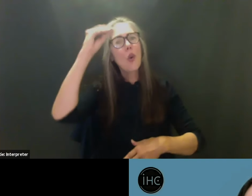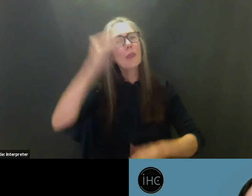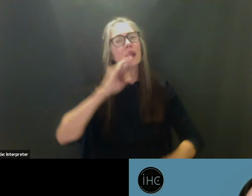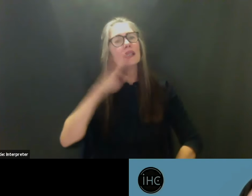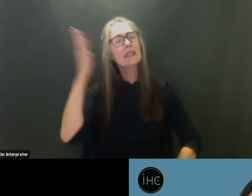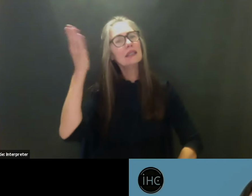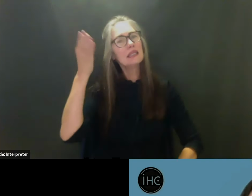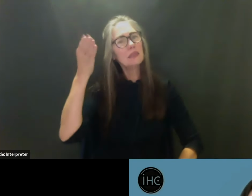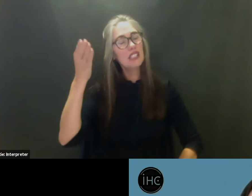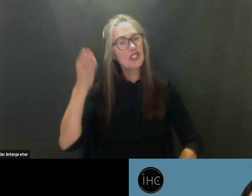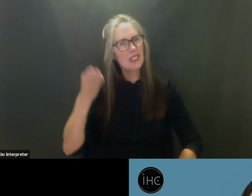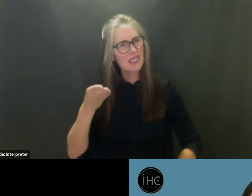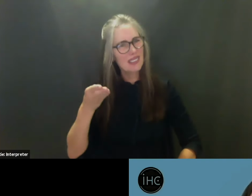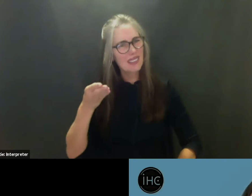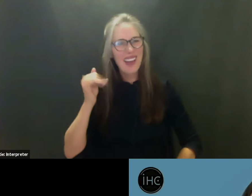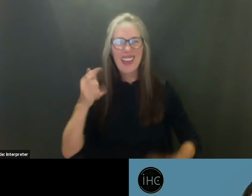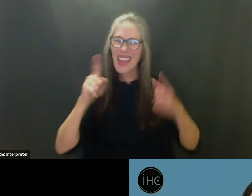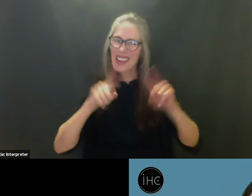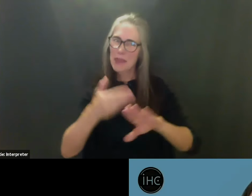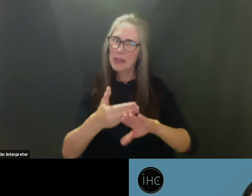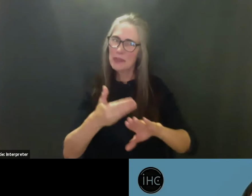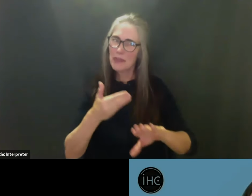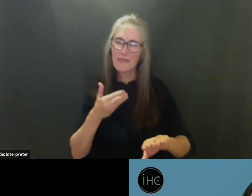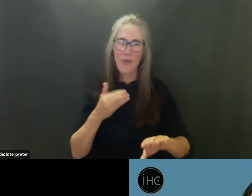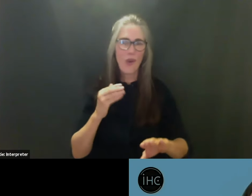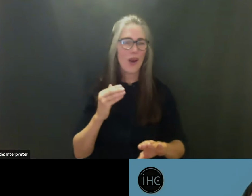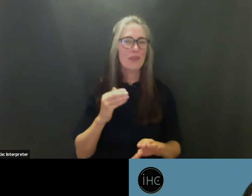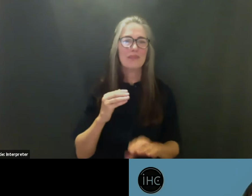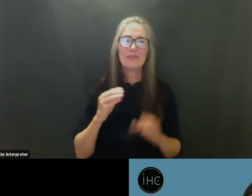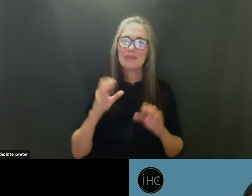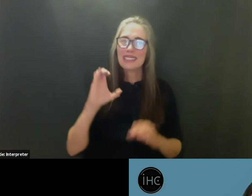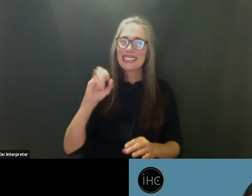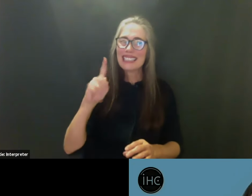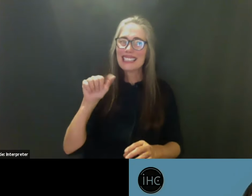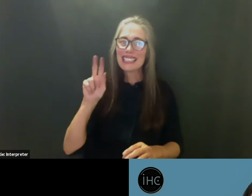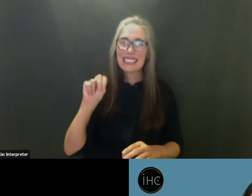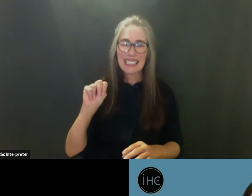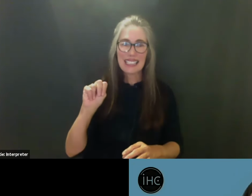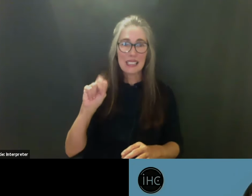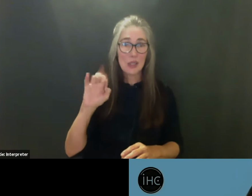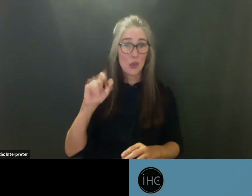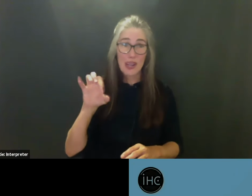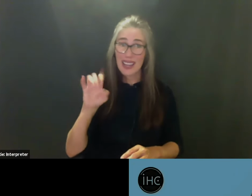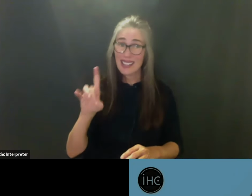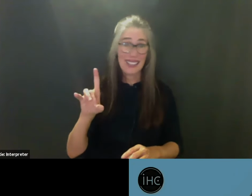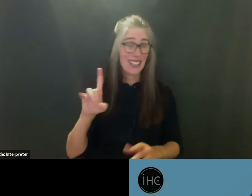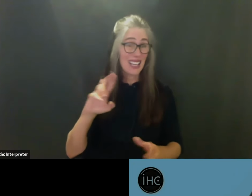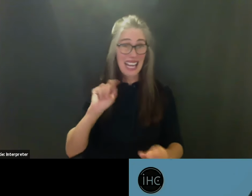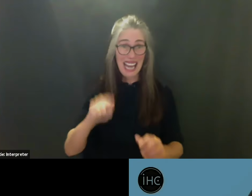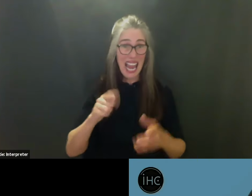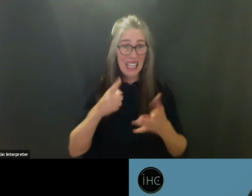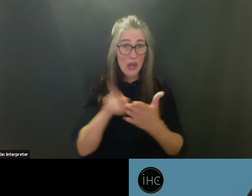problem. And so be difficult to reverse Citizens United would take a constitutional amendment at this point. And